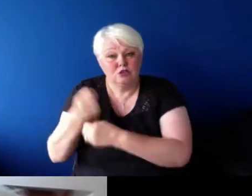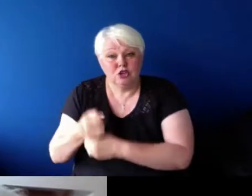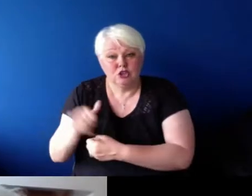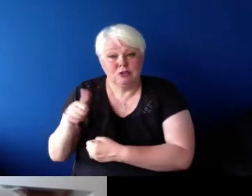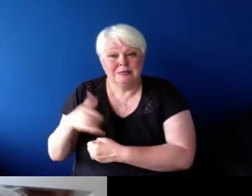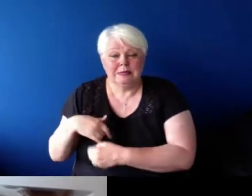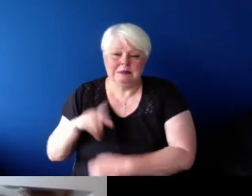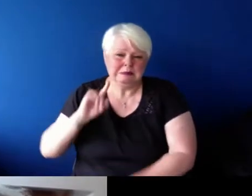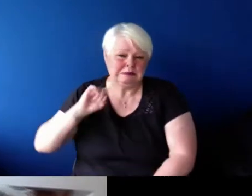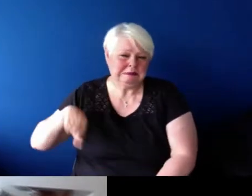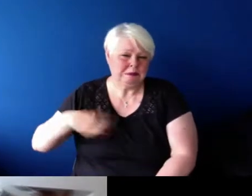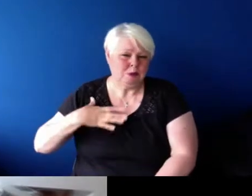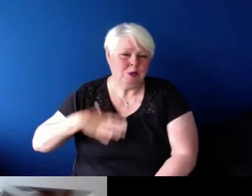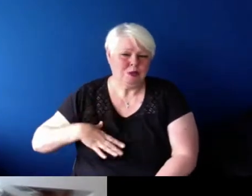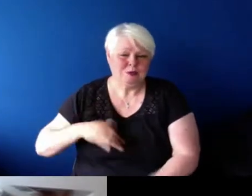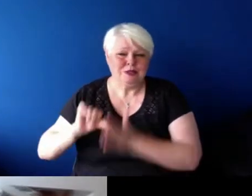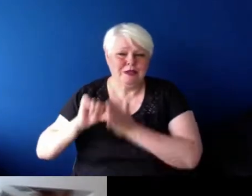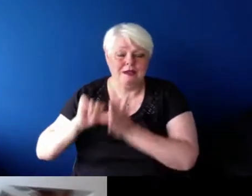tough.